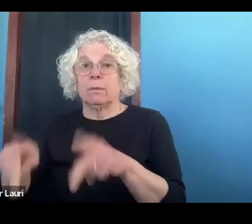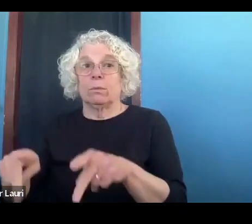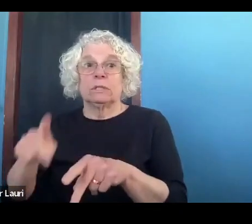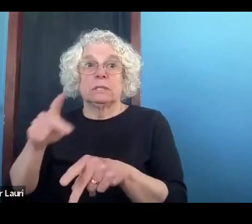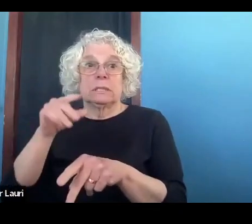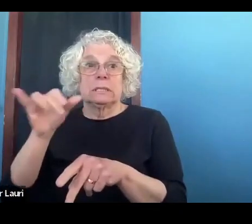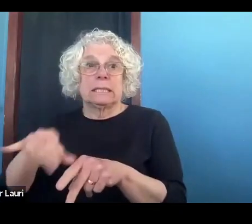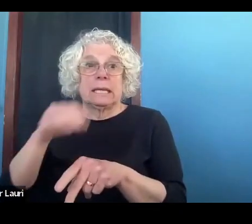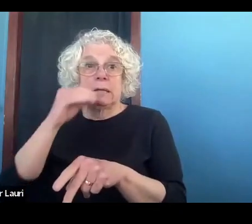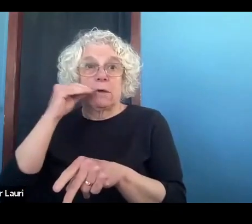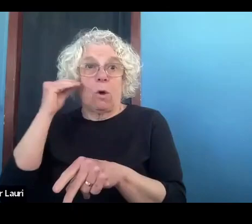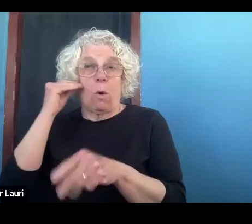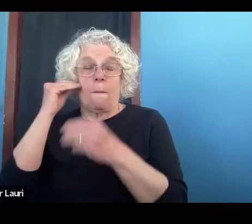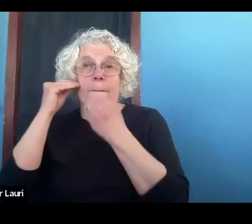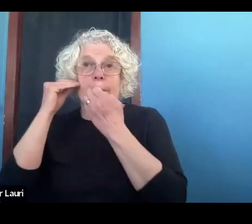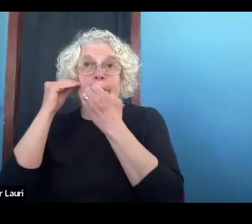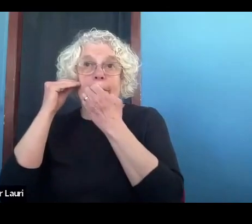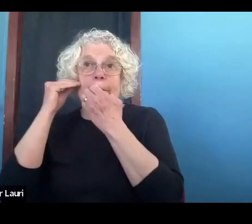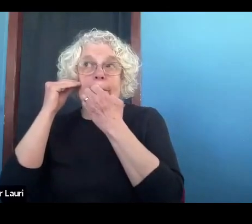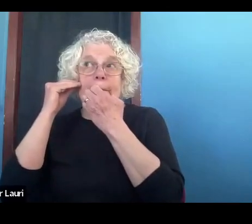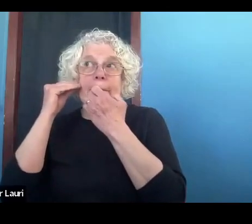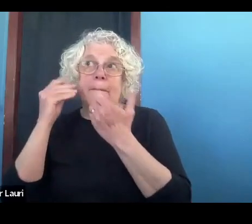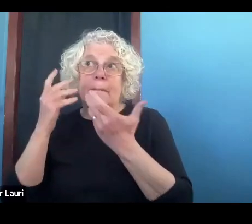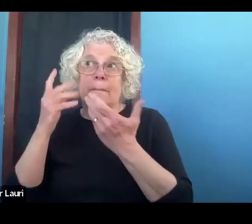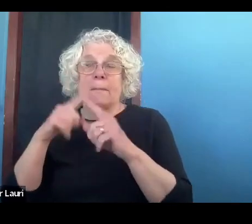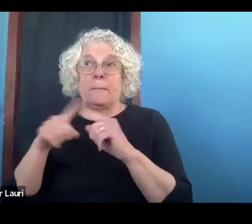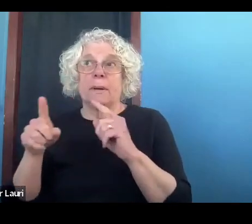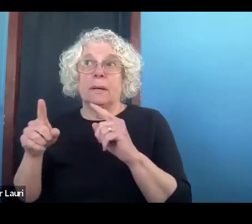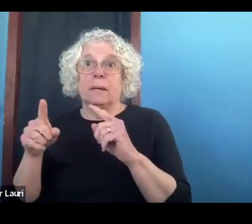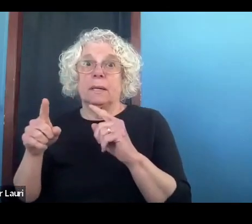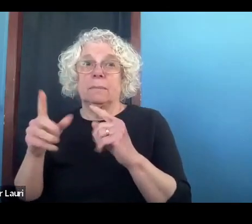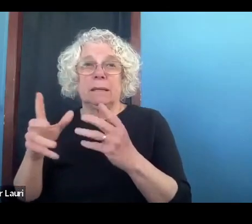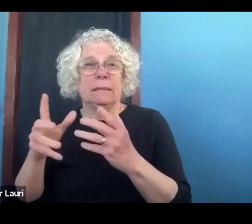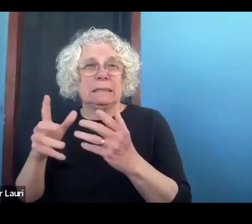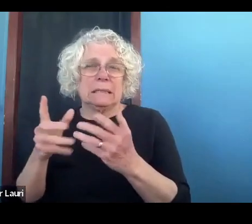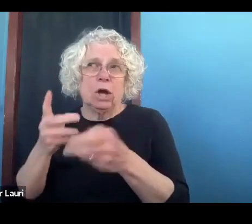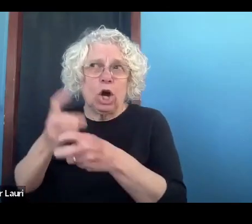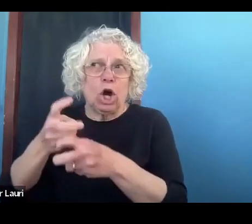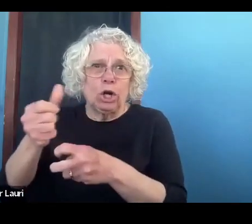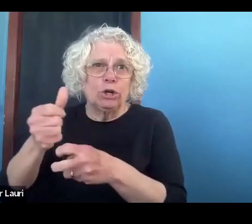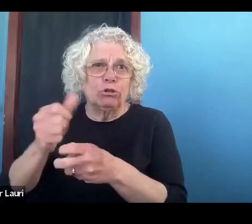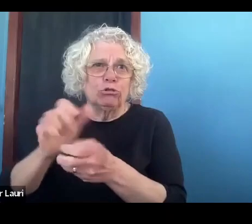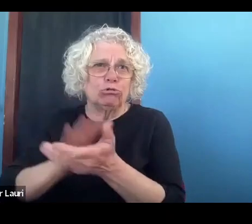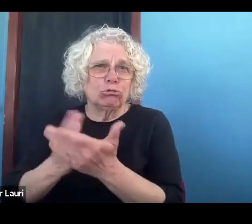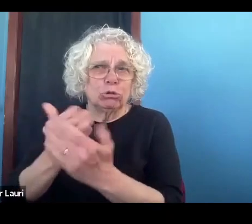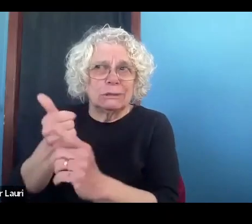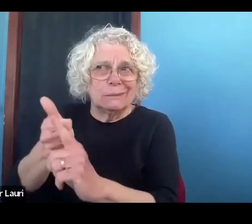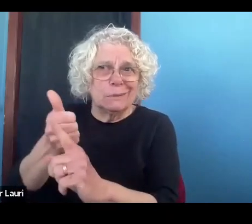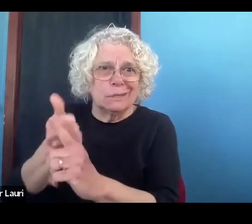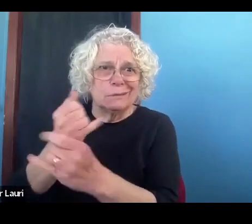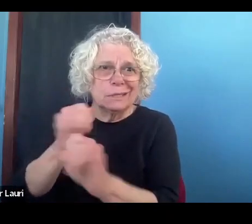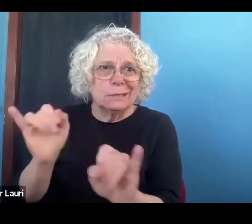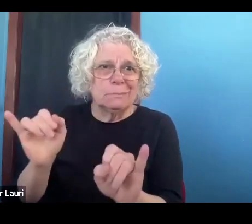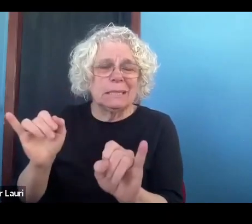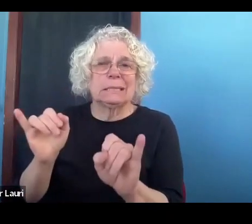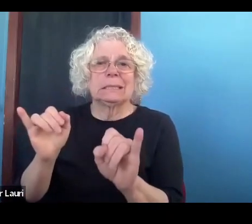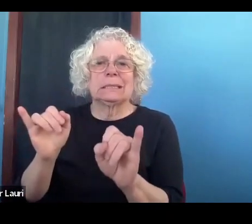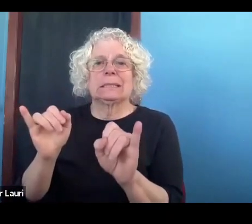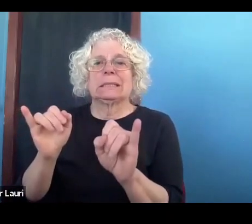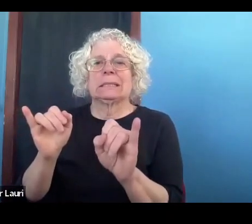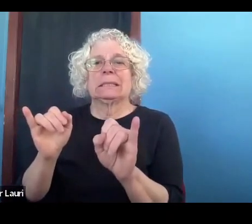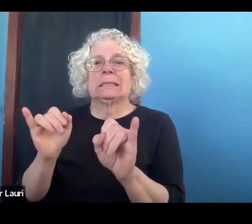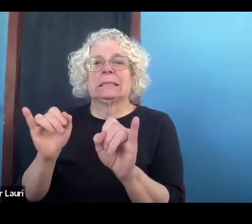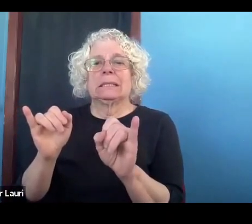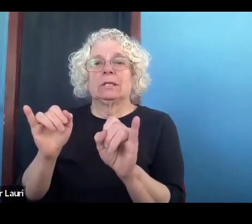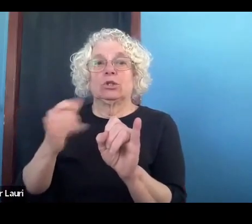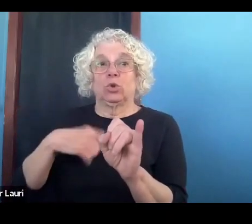at home and maybe it's becoming harder and harder for them to to cook meals, and